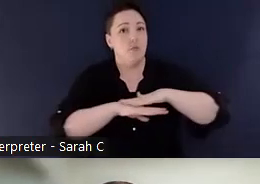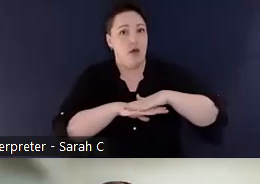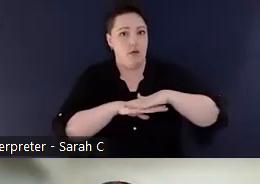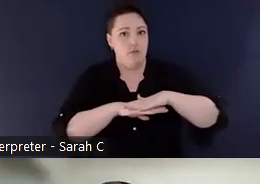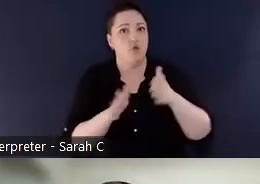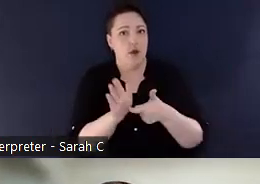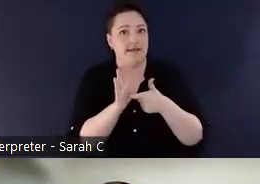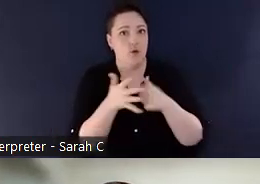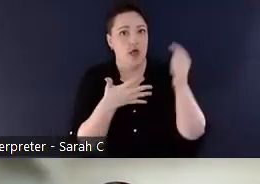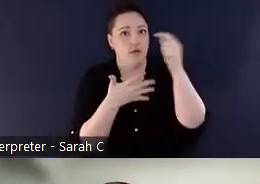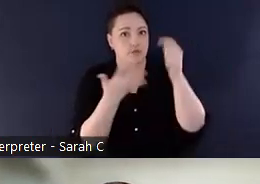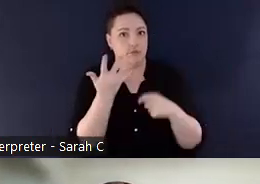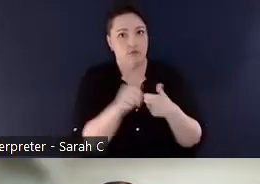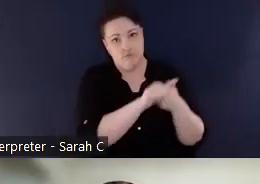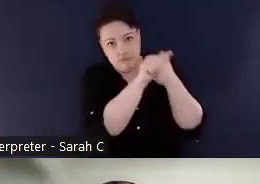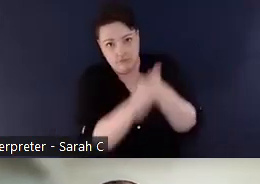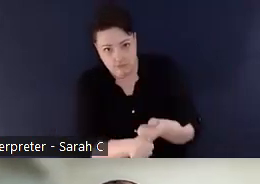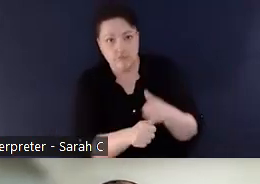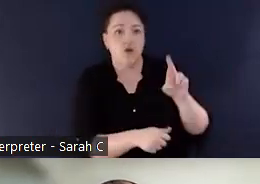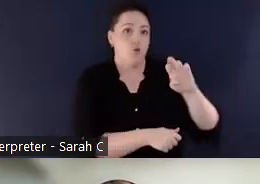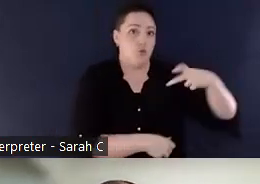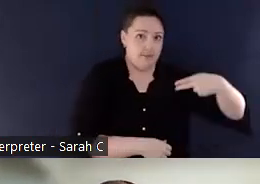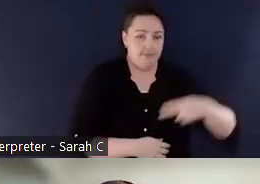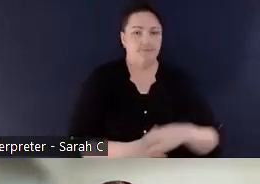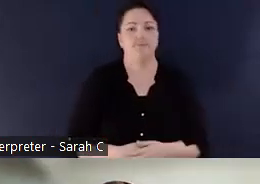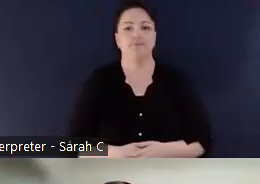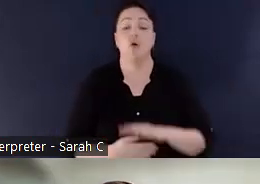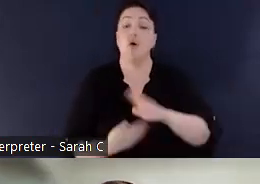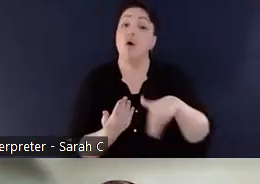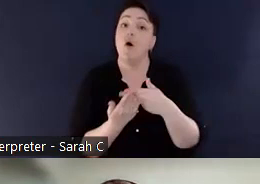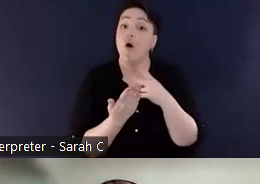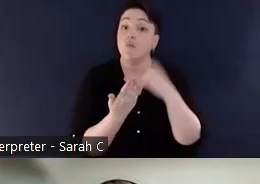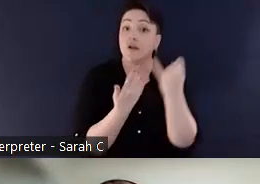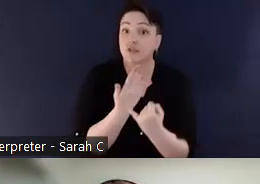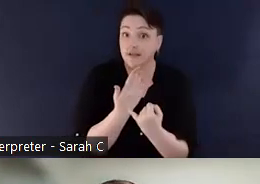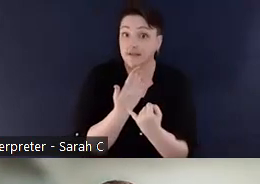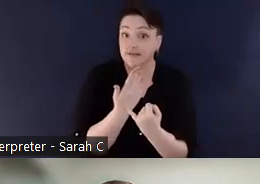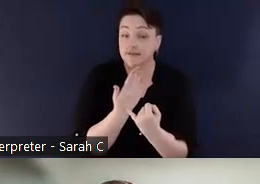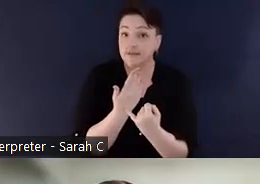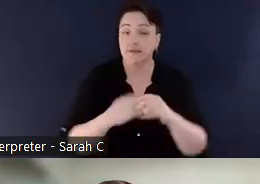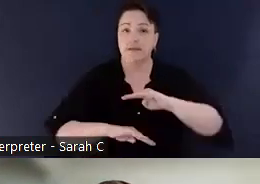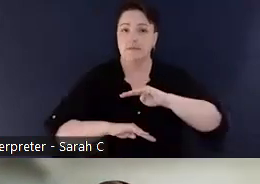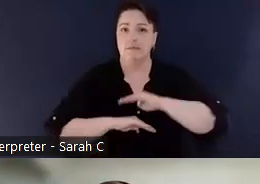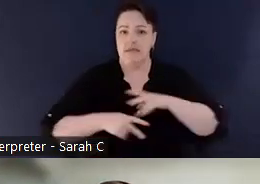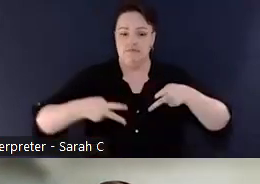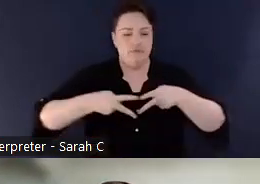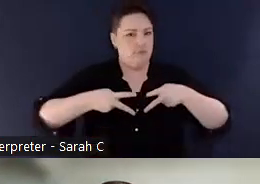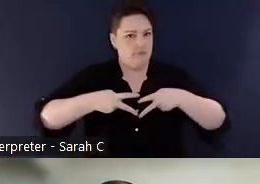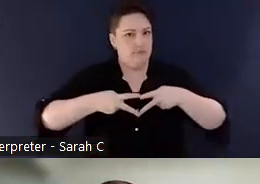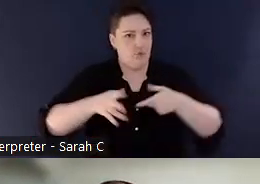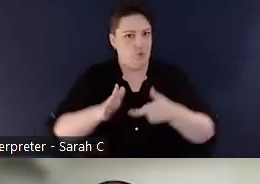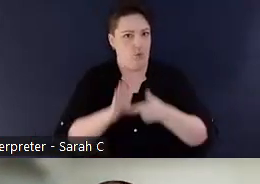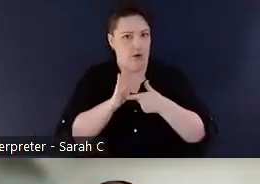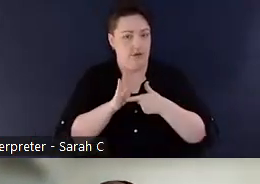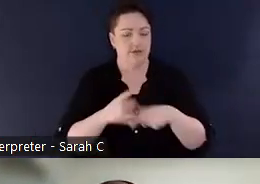REAP 2.0. All projects being considered must meet 2 key requirements. So